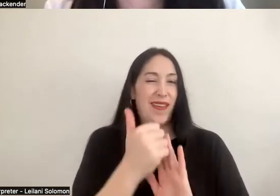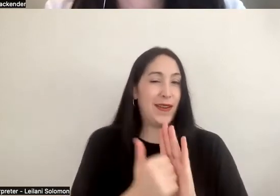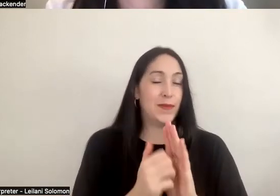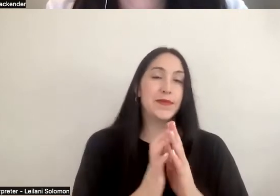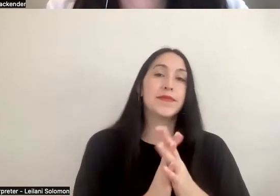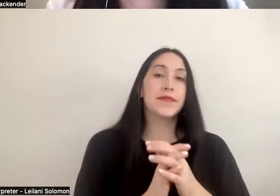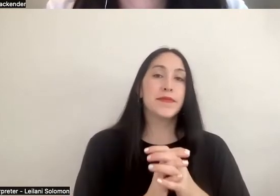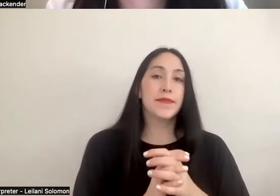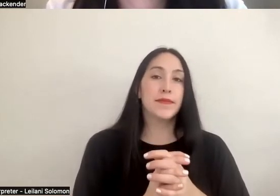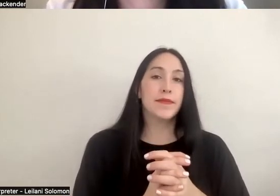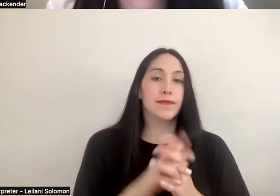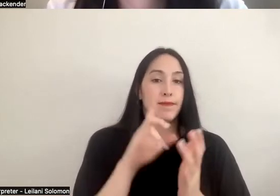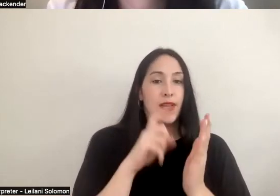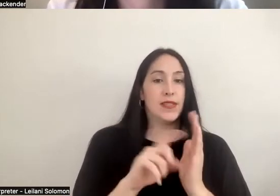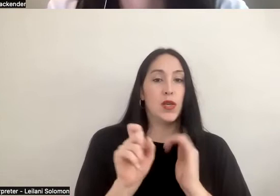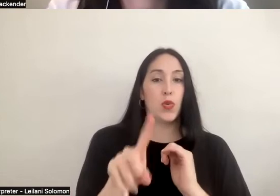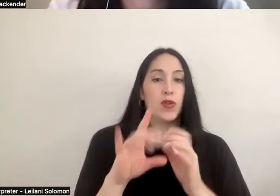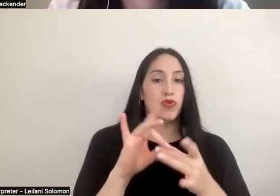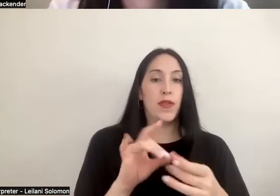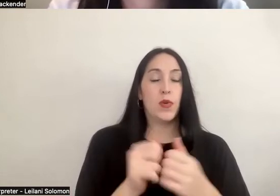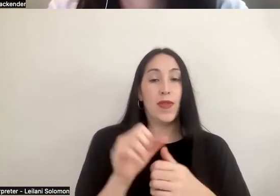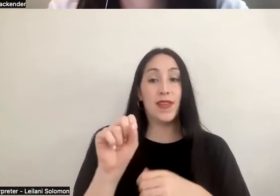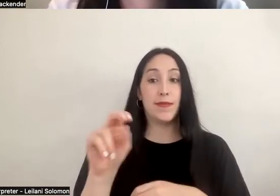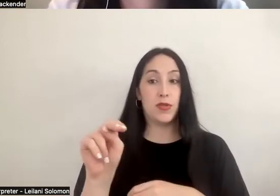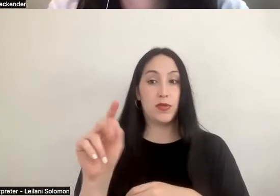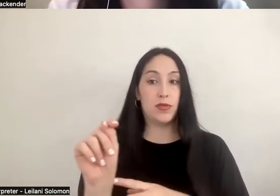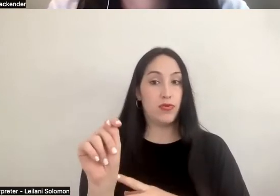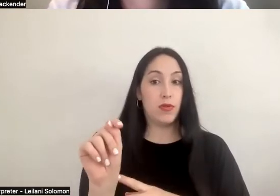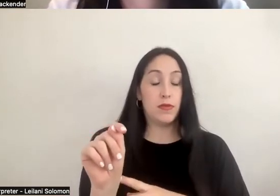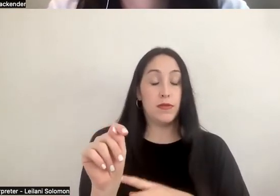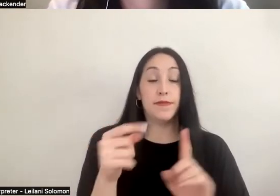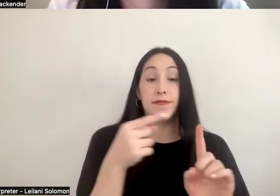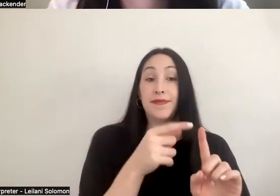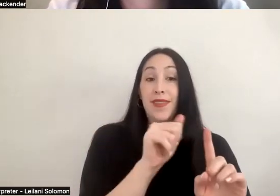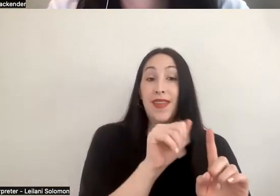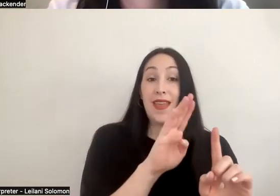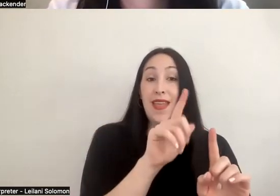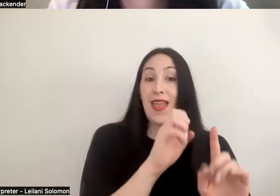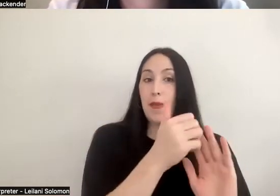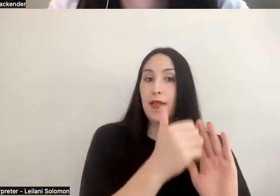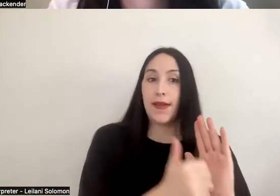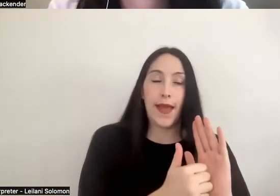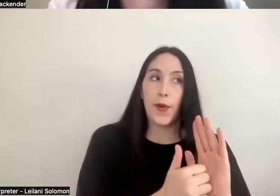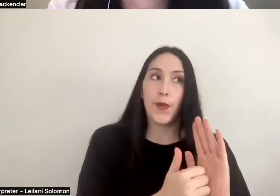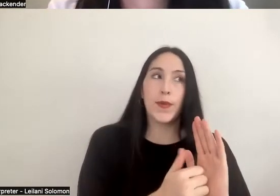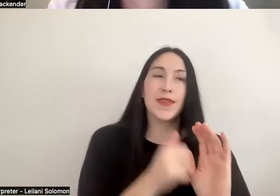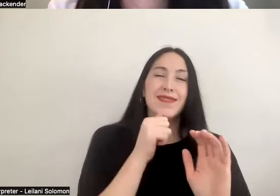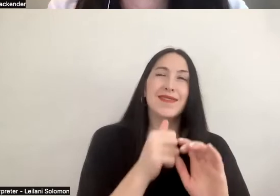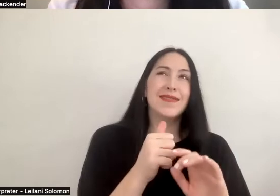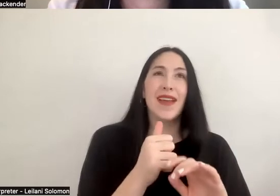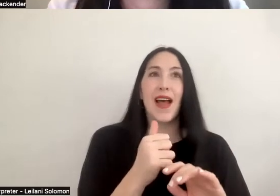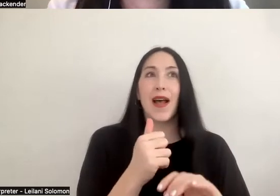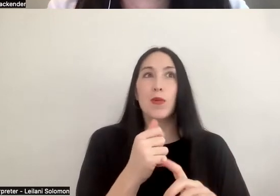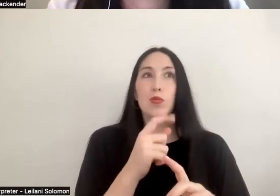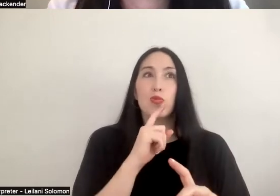I see a question here about special needs trust. ABLE accounts aren't really to help you accumulate tremendous amount of money. More